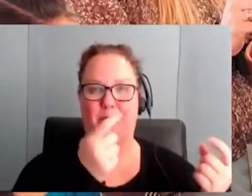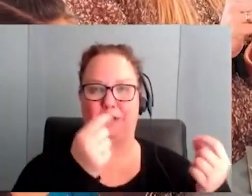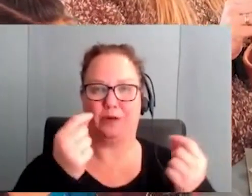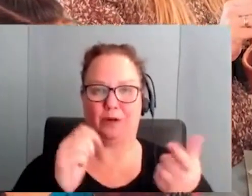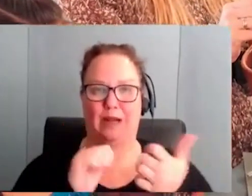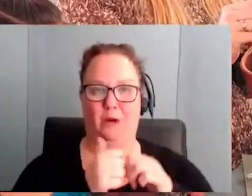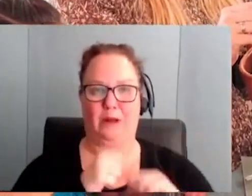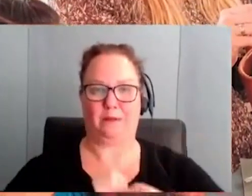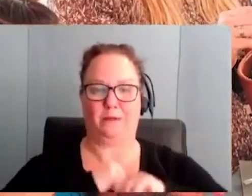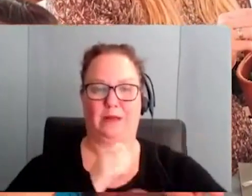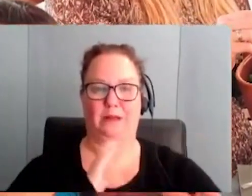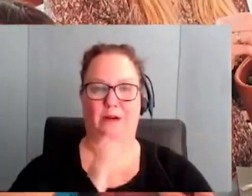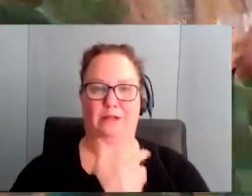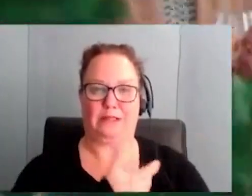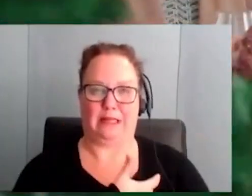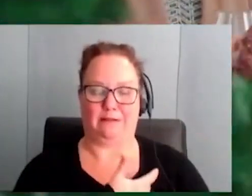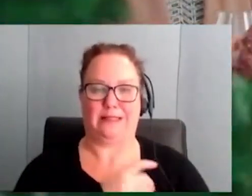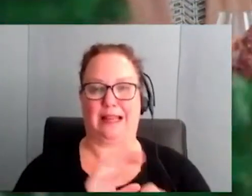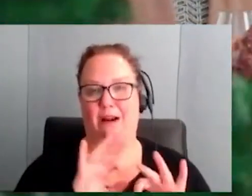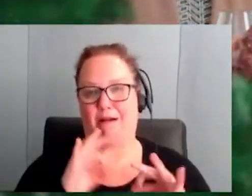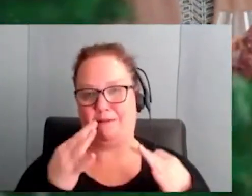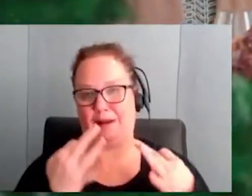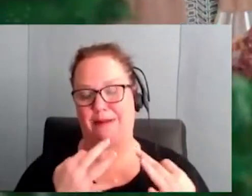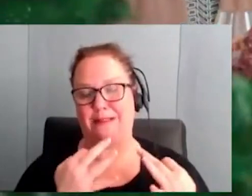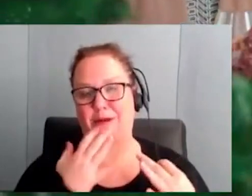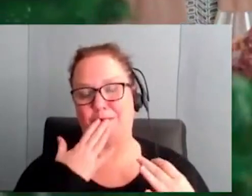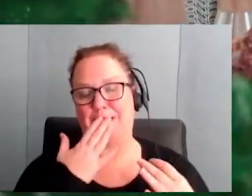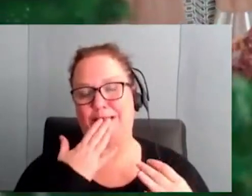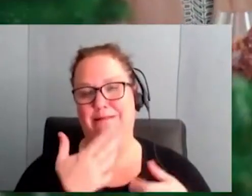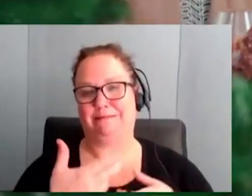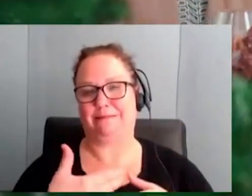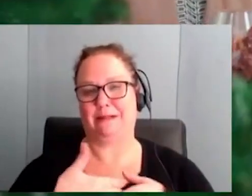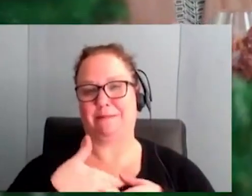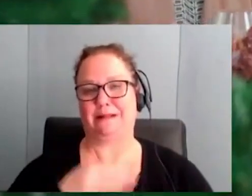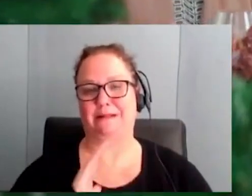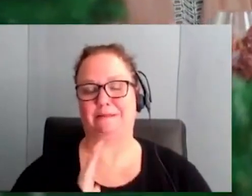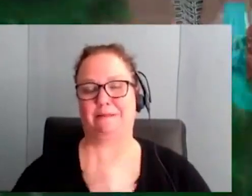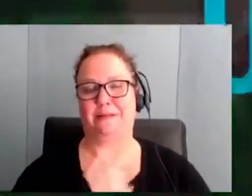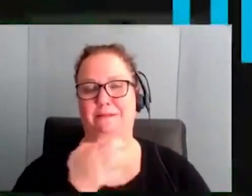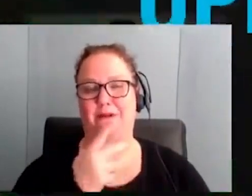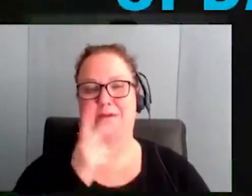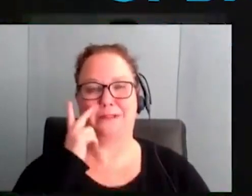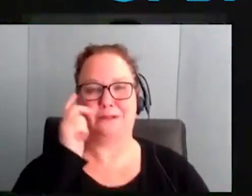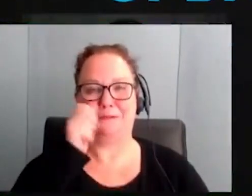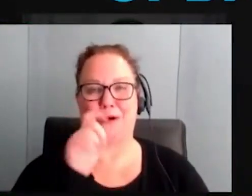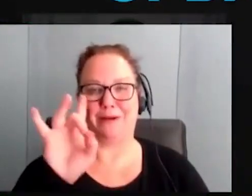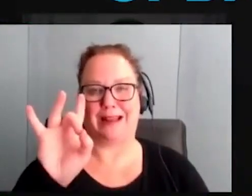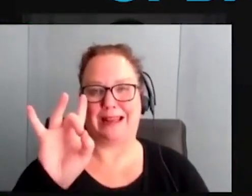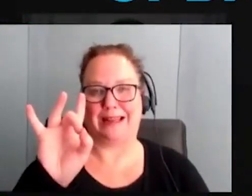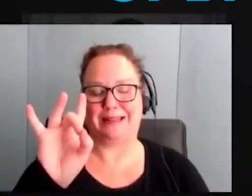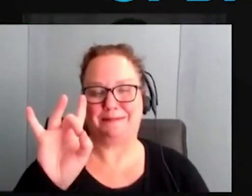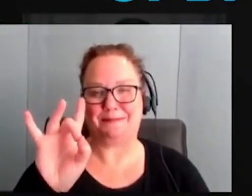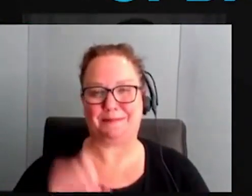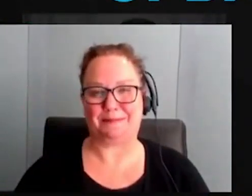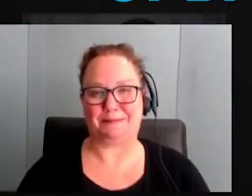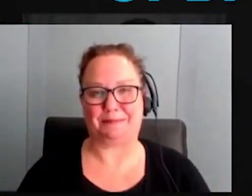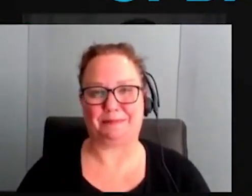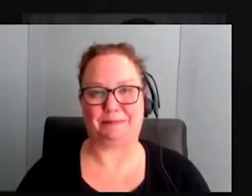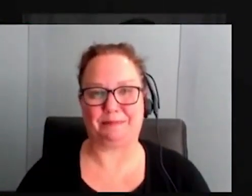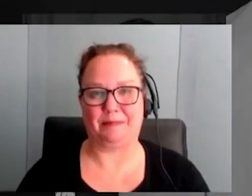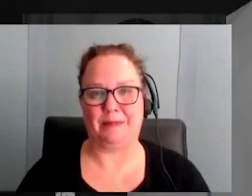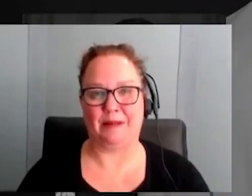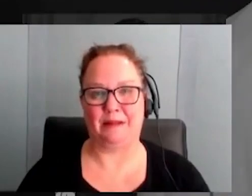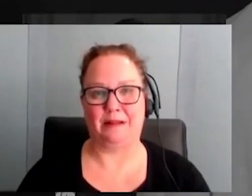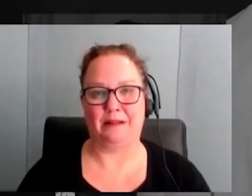protect ourselves and our families. So please join us. We will see you tomorrow right here at 8. Subscribe to our morning medical update